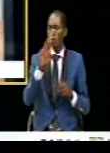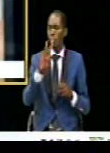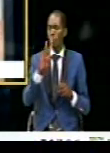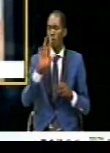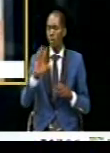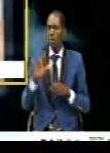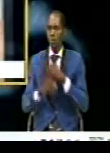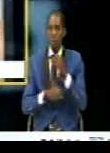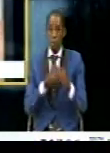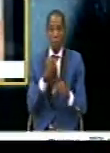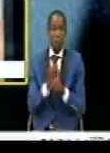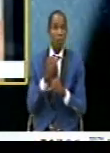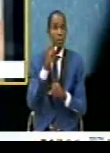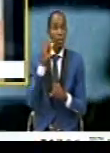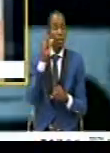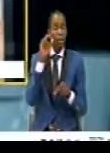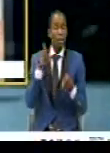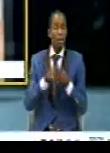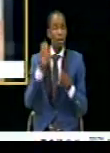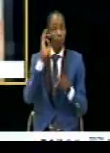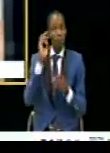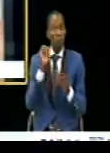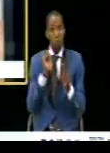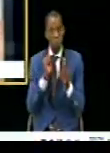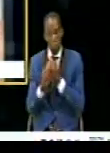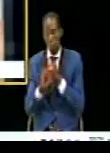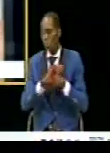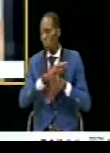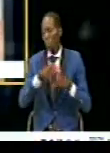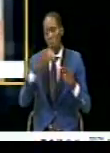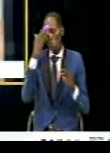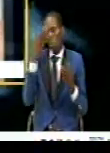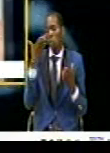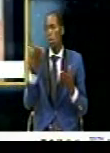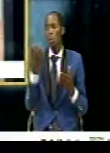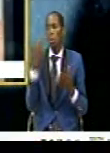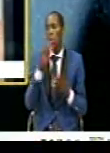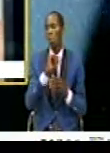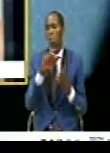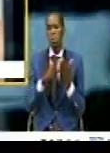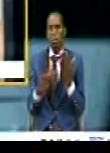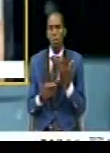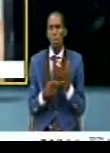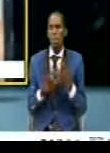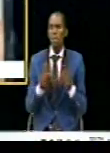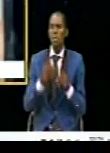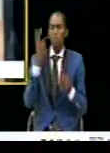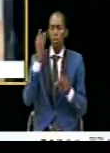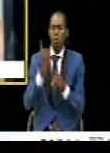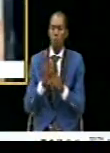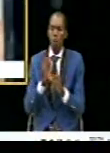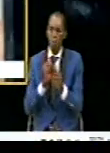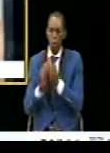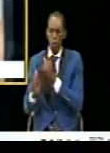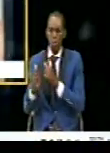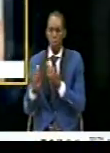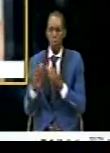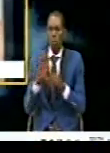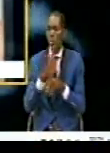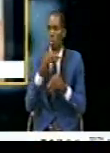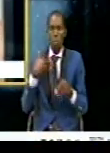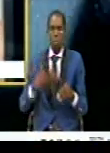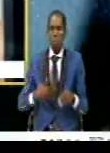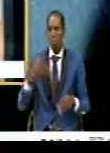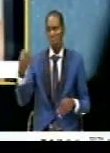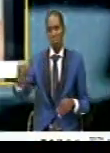about 25 years. And yesterday, as I was about passing by the roadside, I didn't know that there was a broken like